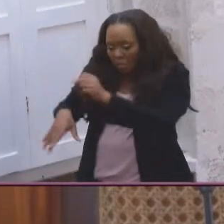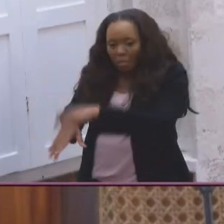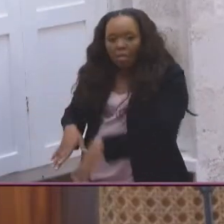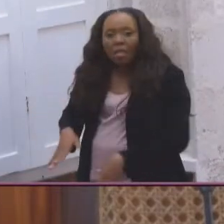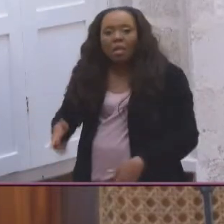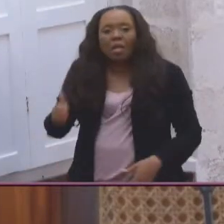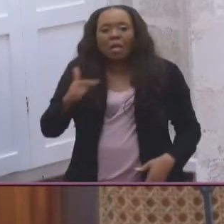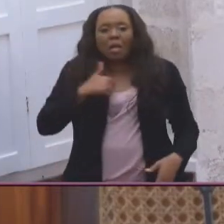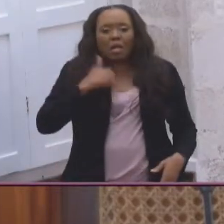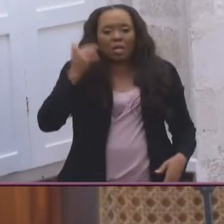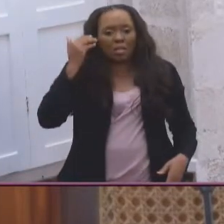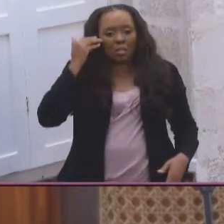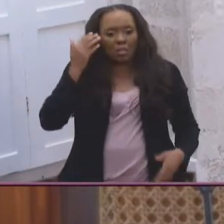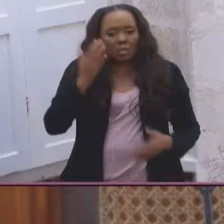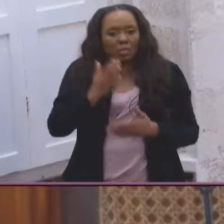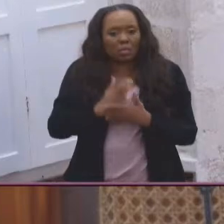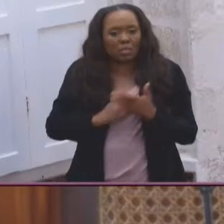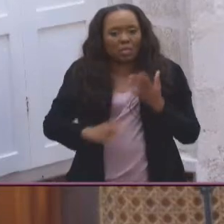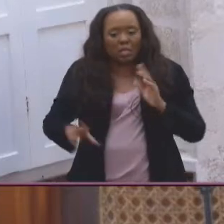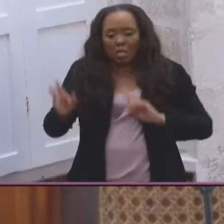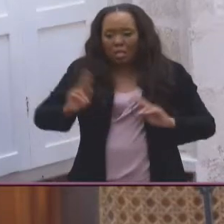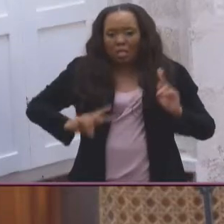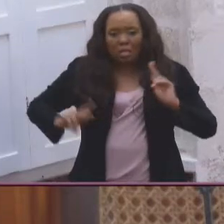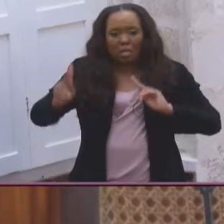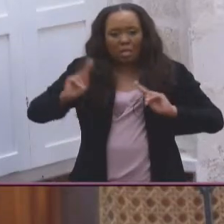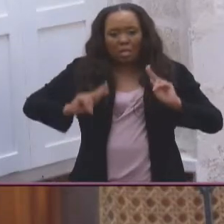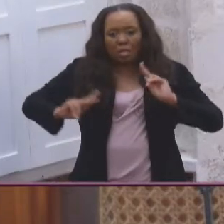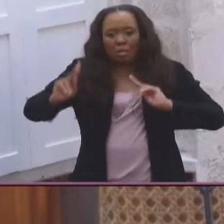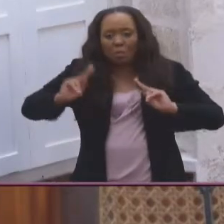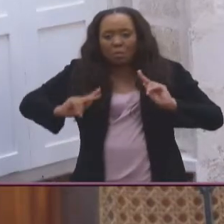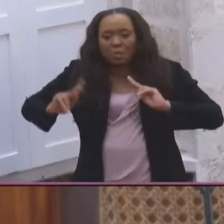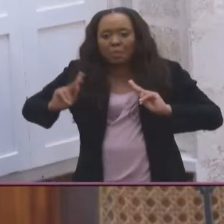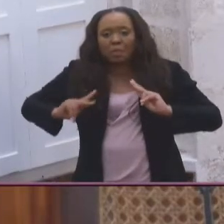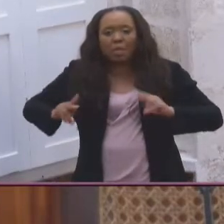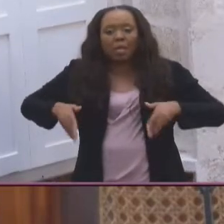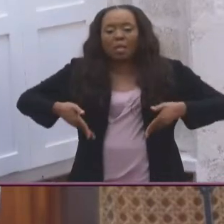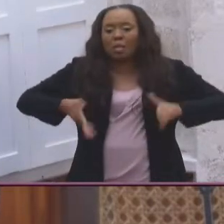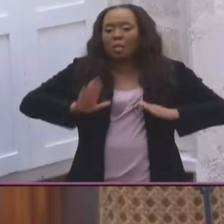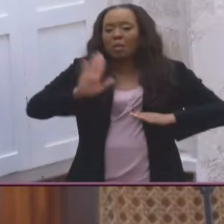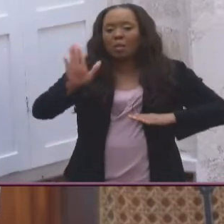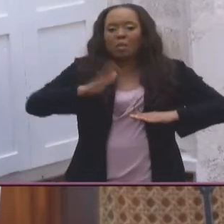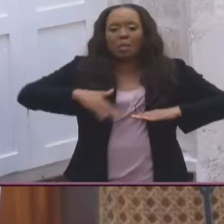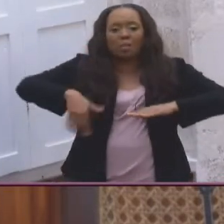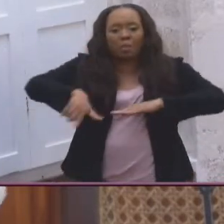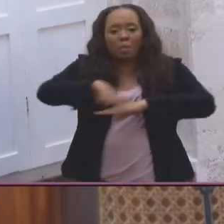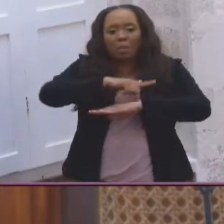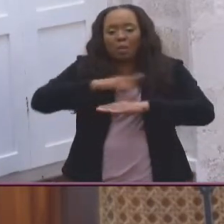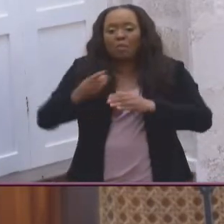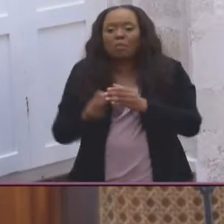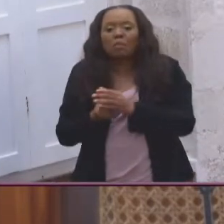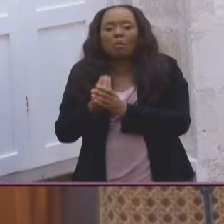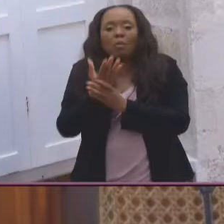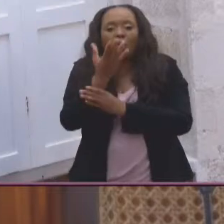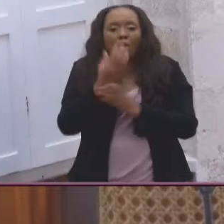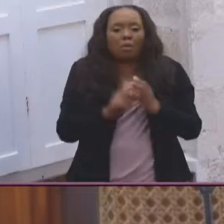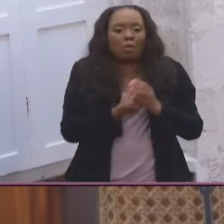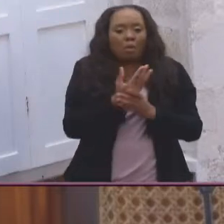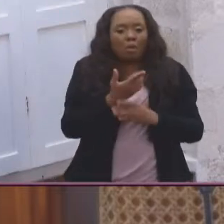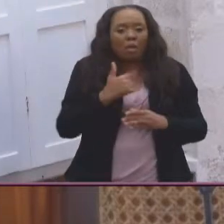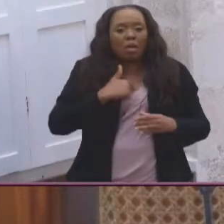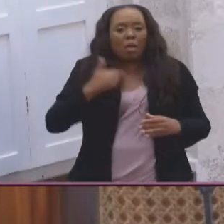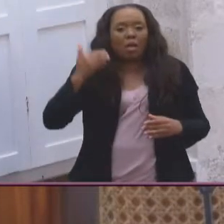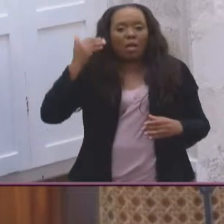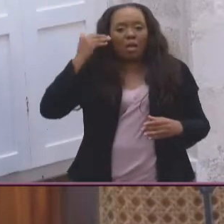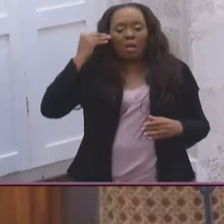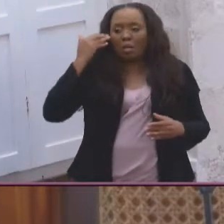to admit that I'm responsible for an estate which has a lot. I don't even know where the lot is. So the grass could possibly be taller